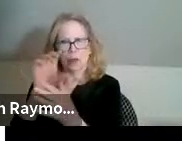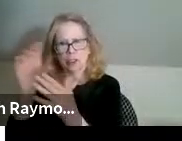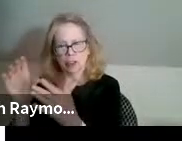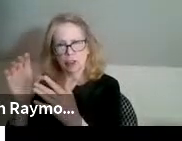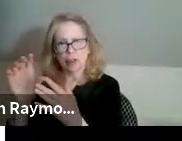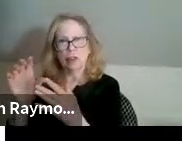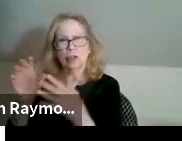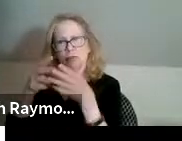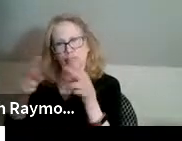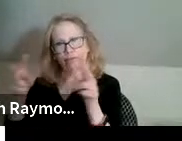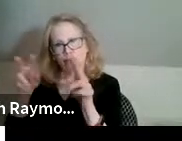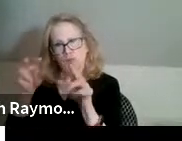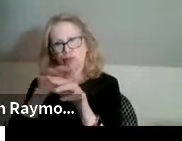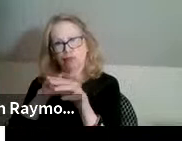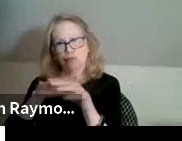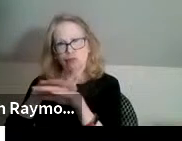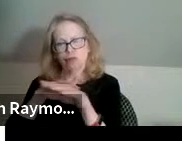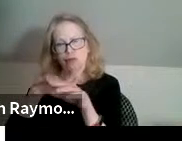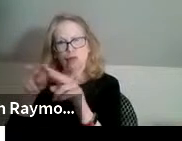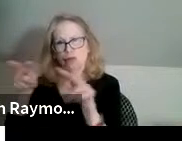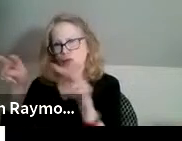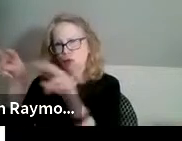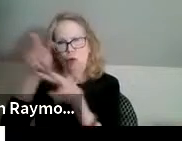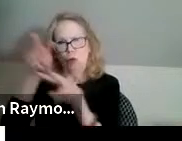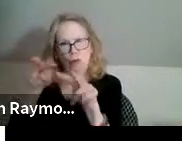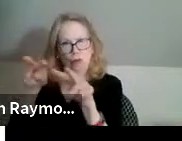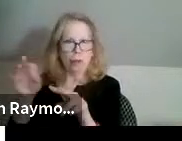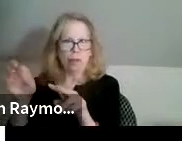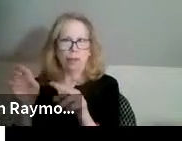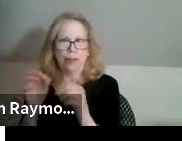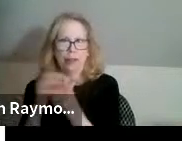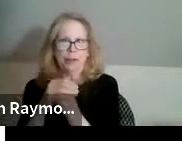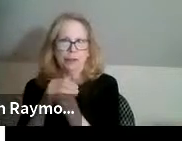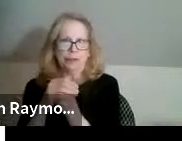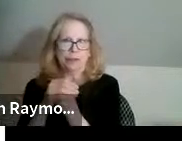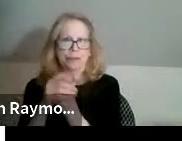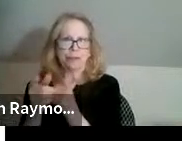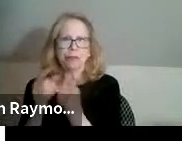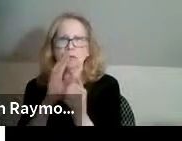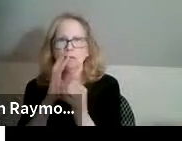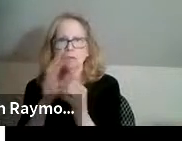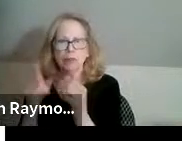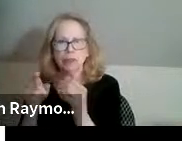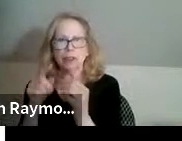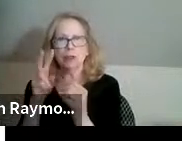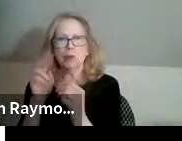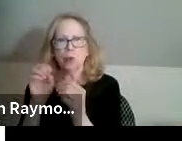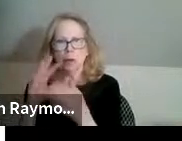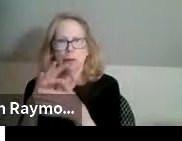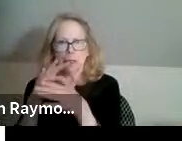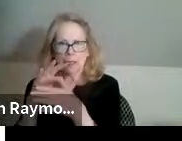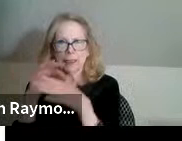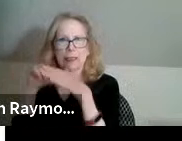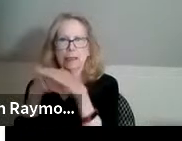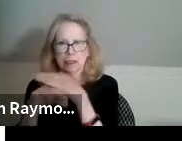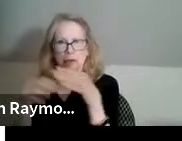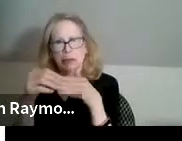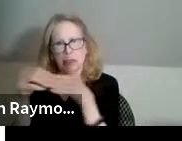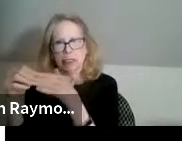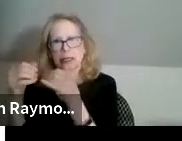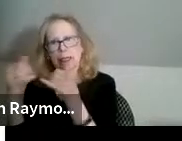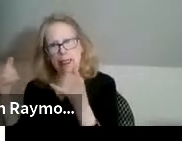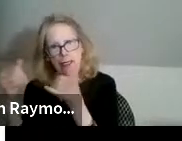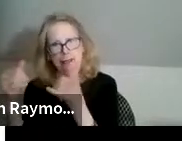overview. WCAG 2.0 on slide 23 is referred to as the Web Content Accessibility Guidelines. It